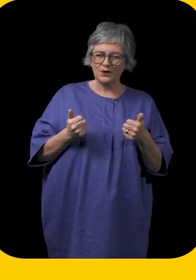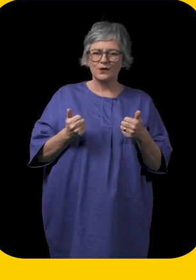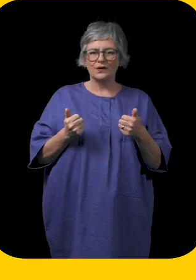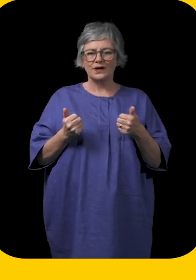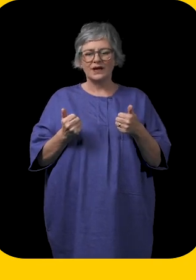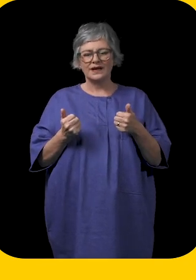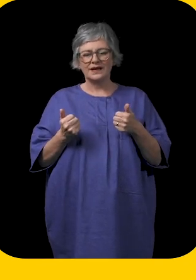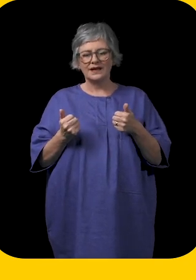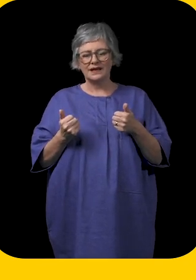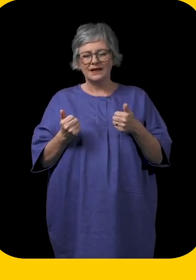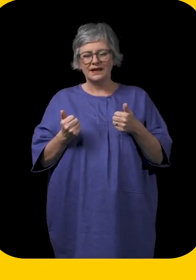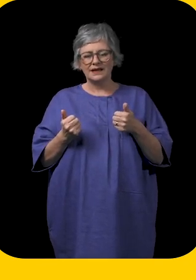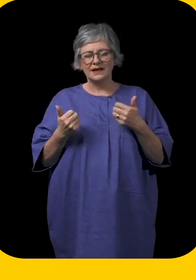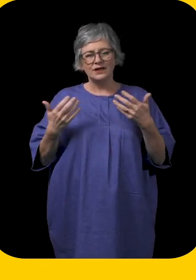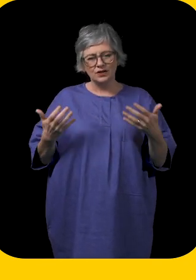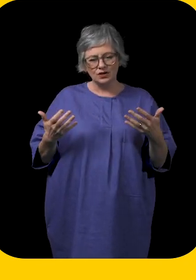And do you